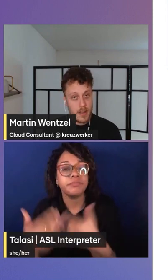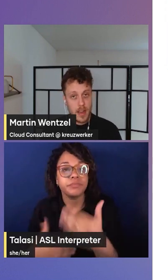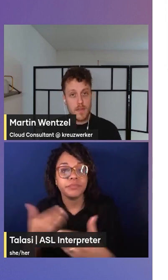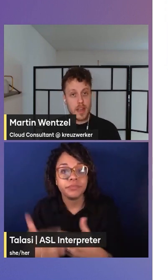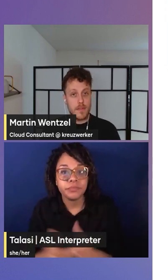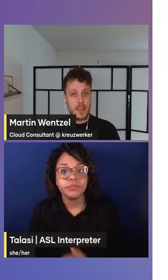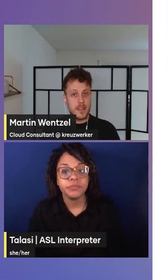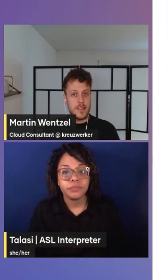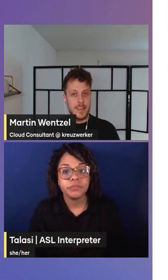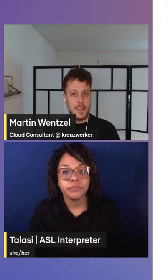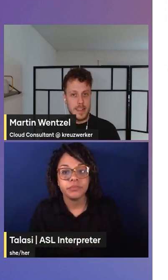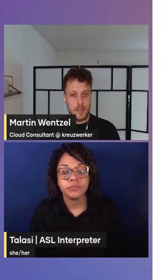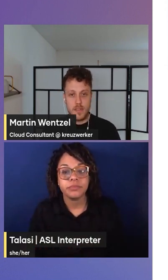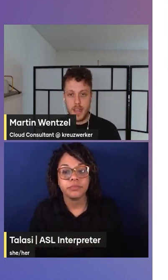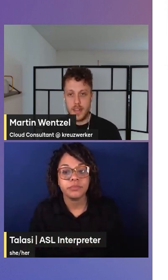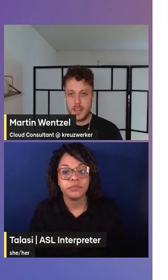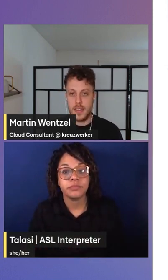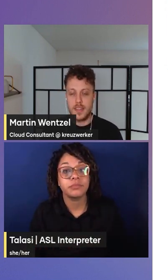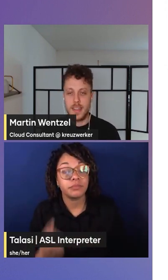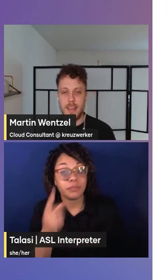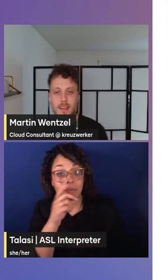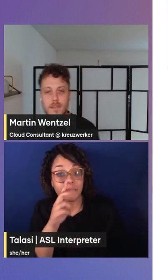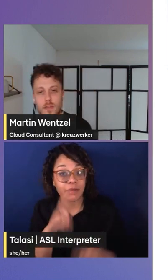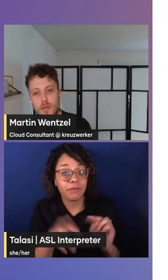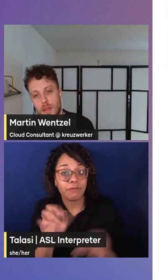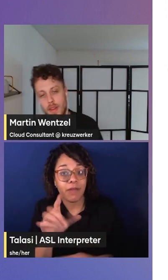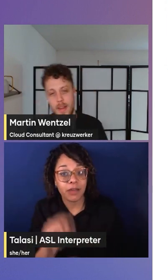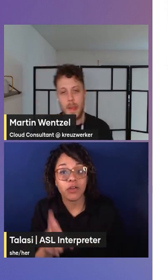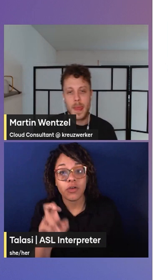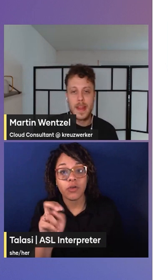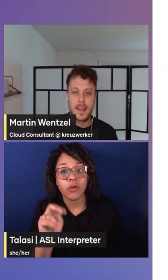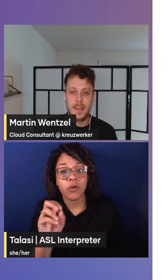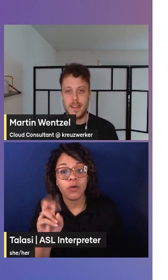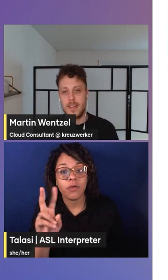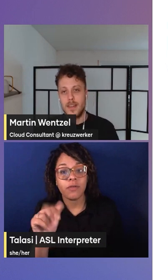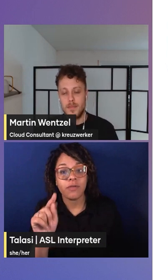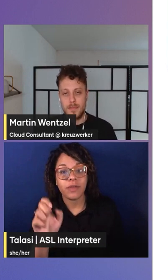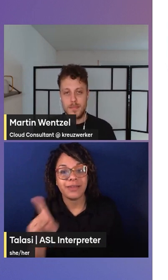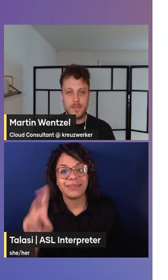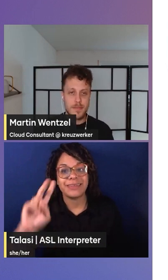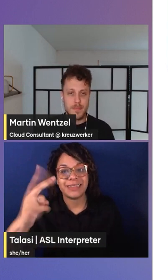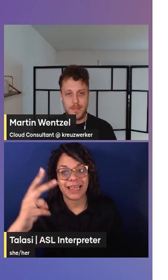And fun fact, Renovate is the second and fourth